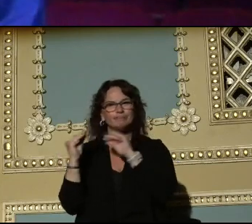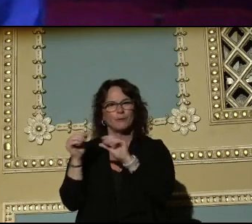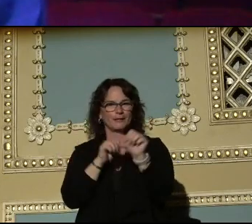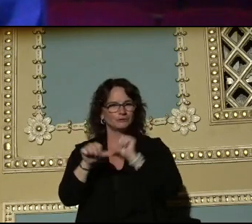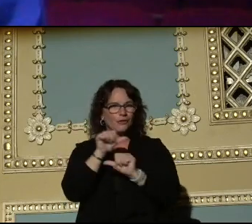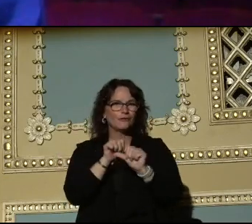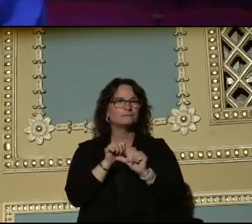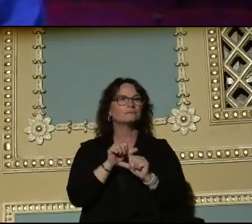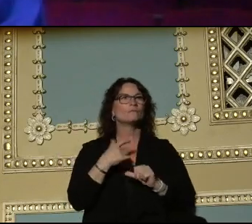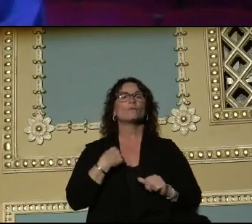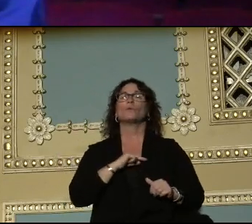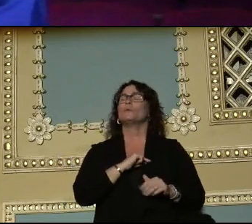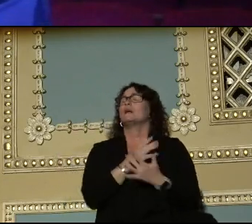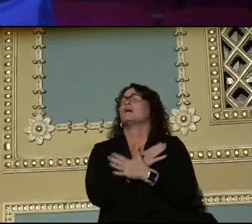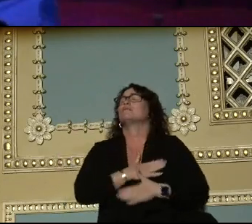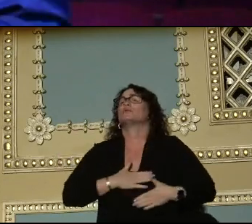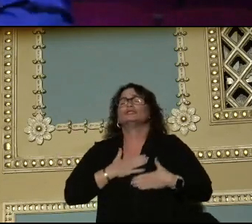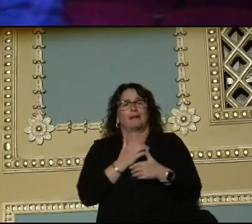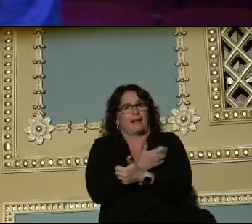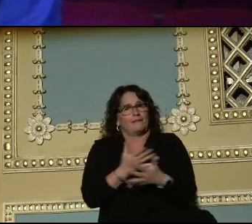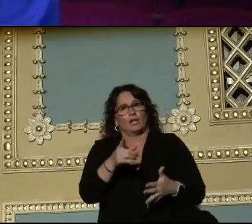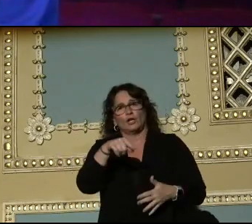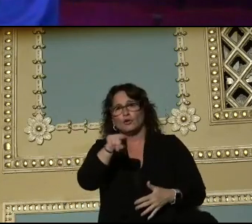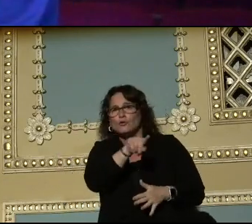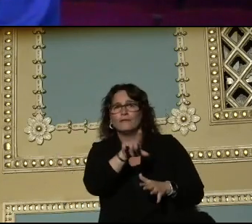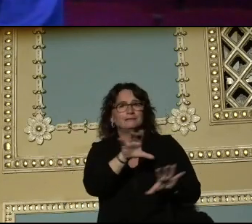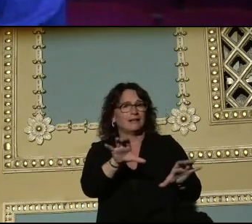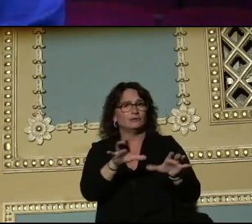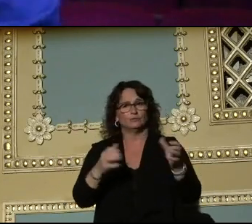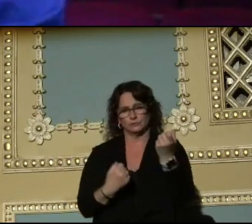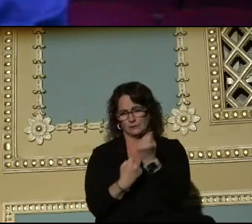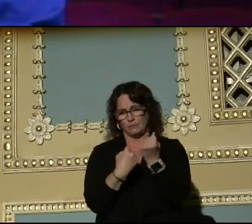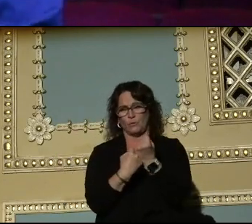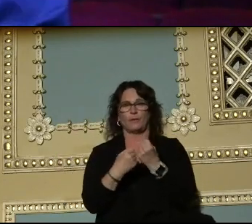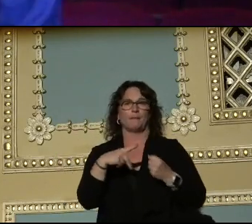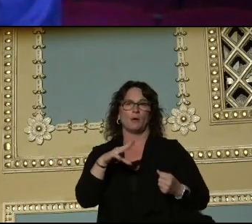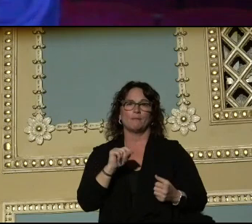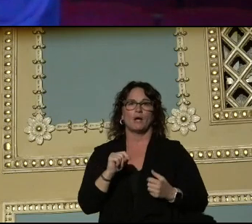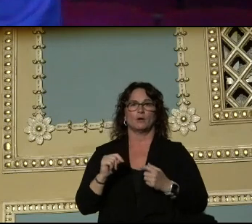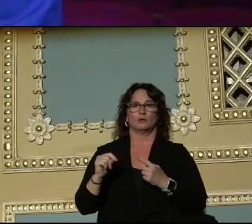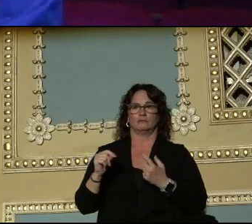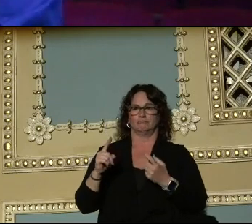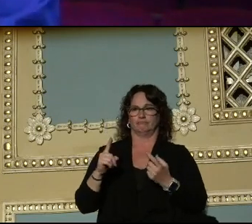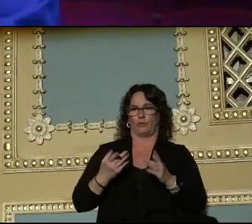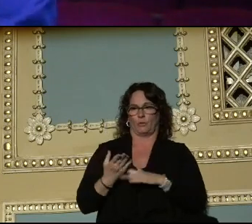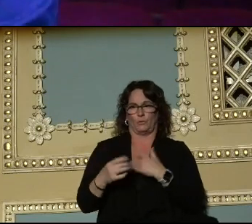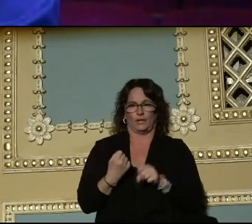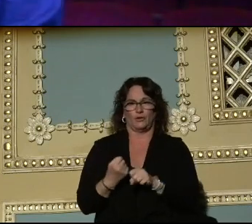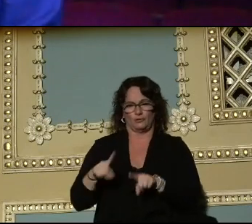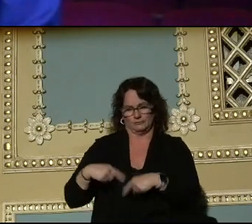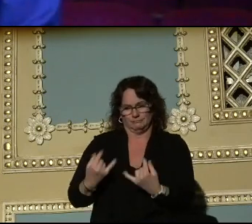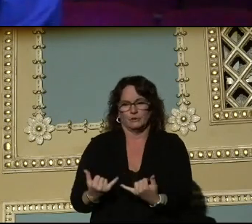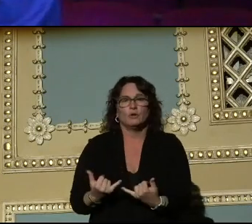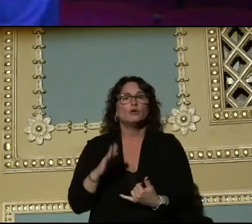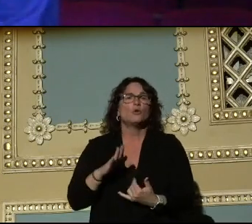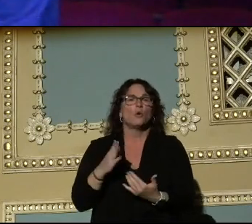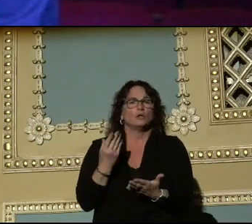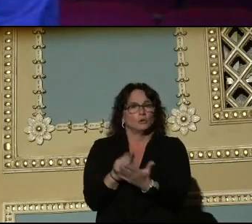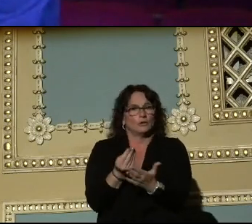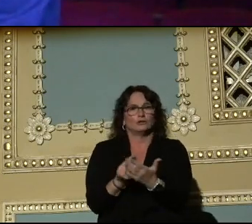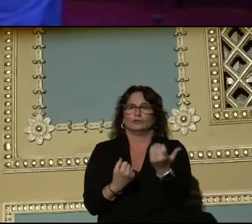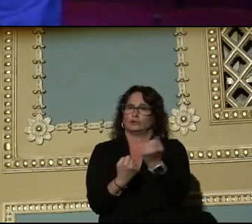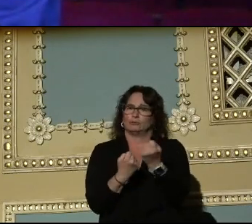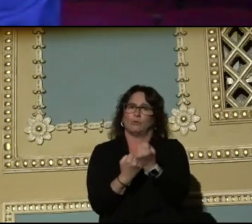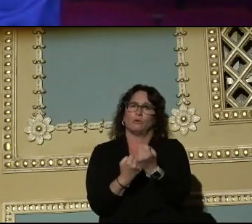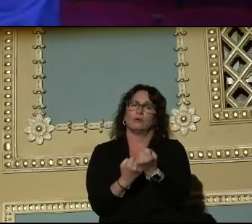you have done to support the Paramount over the years. Your donations and your support are more important than ever at this period of